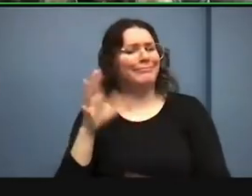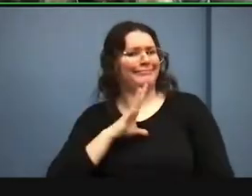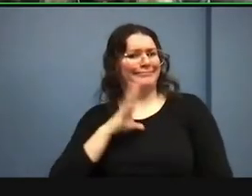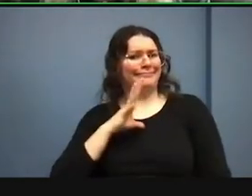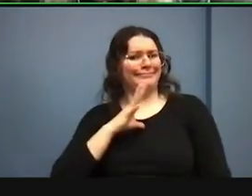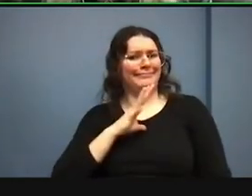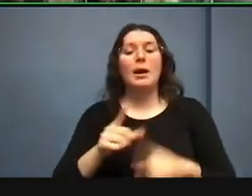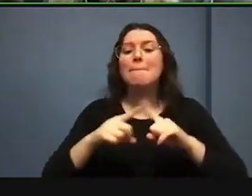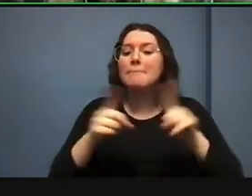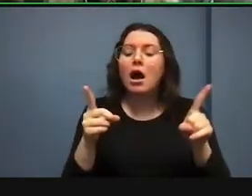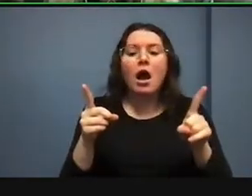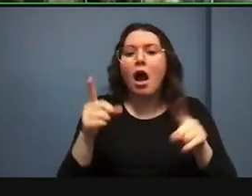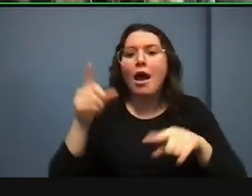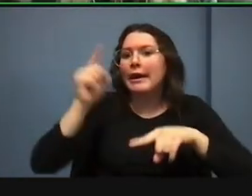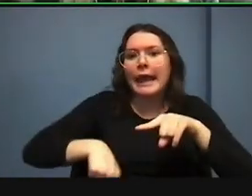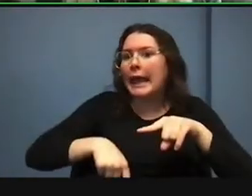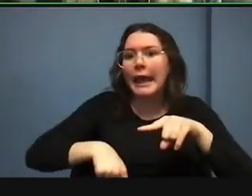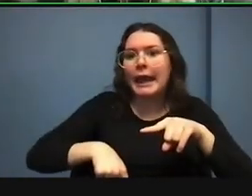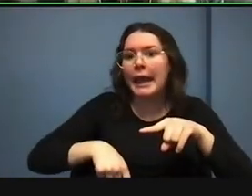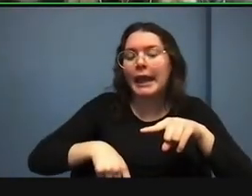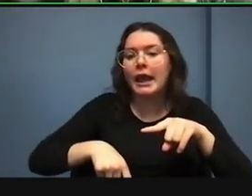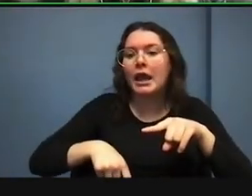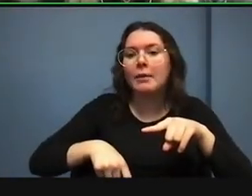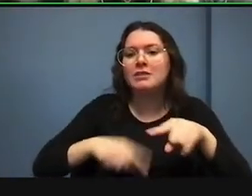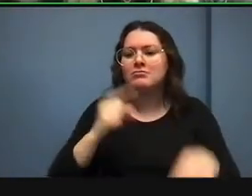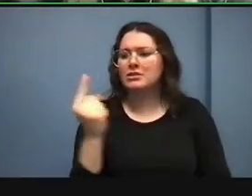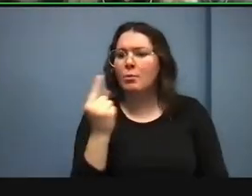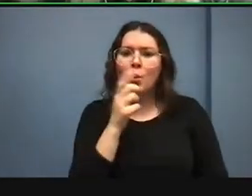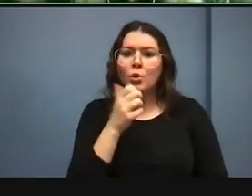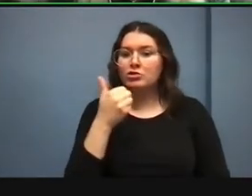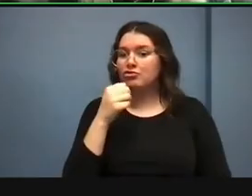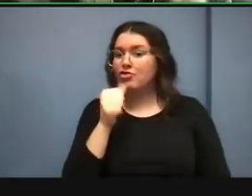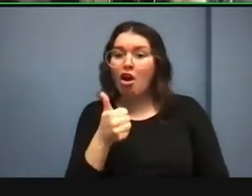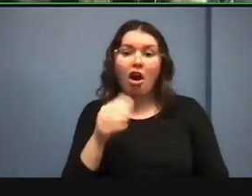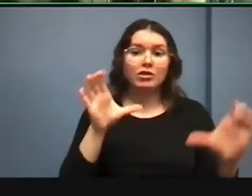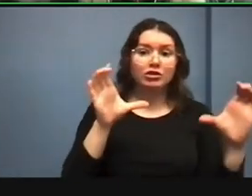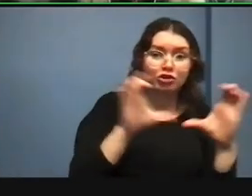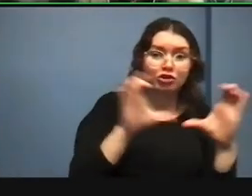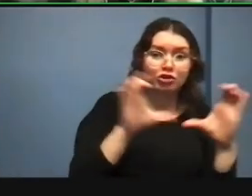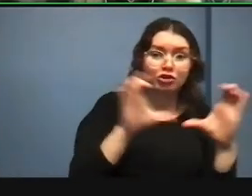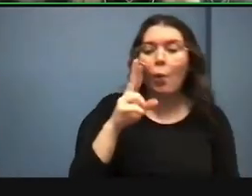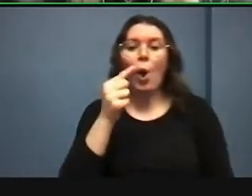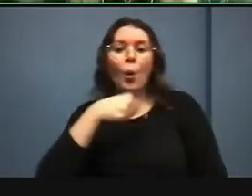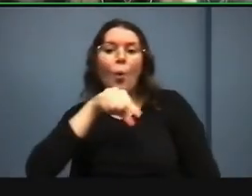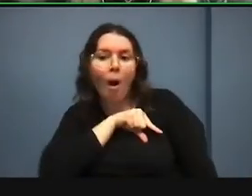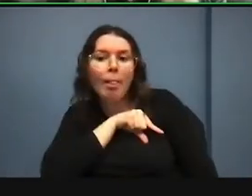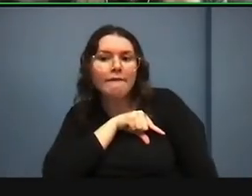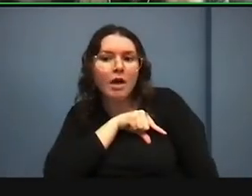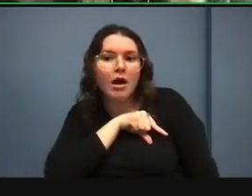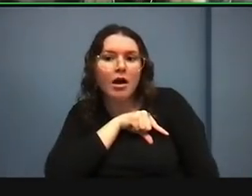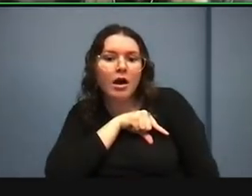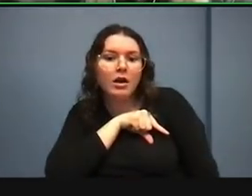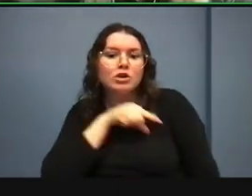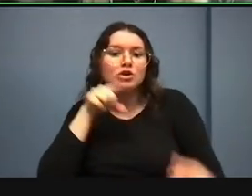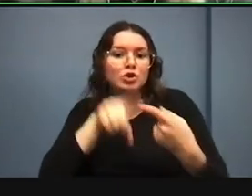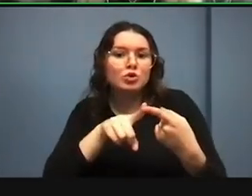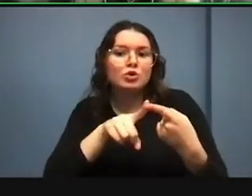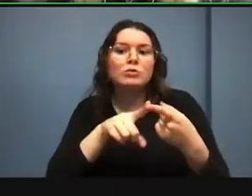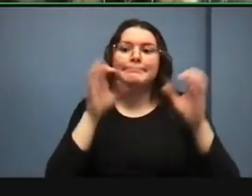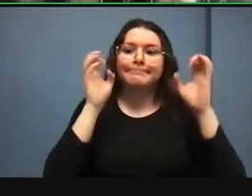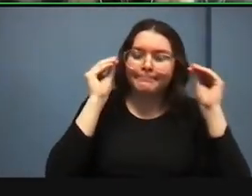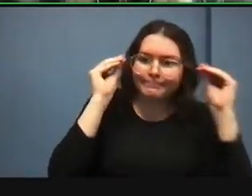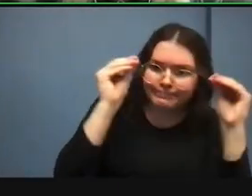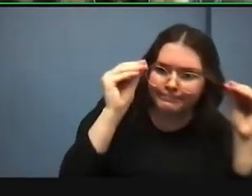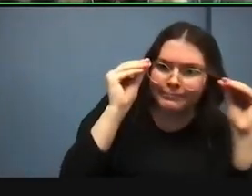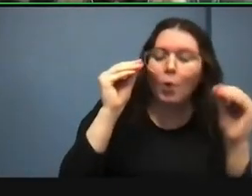fine, but it cannot be someone who is not certificated or qualified to instruct or work